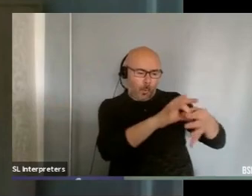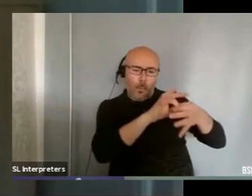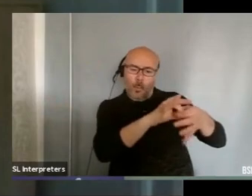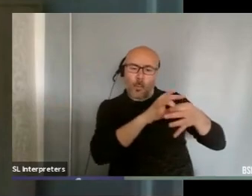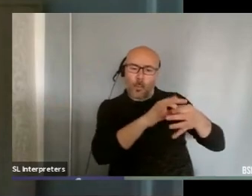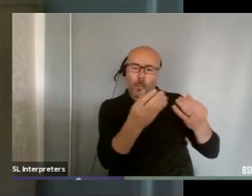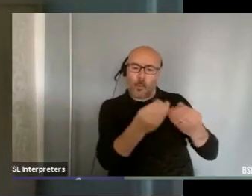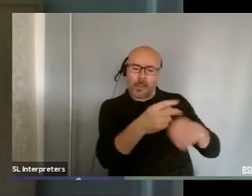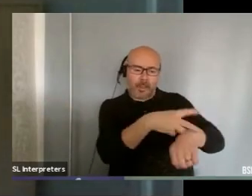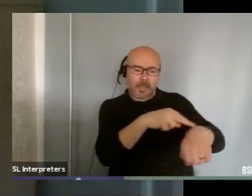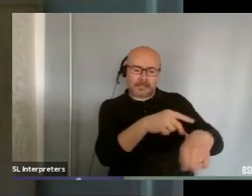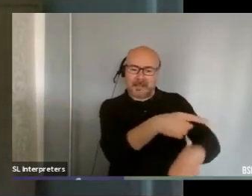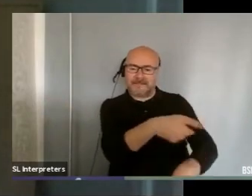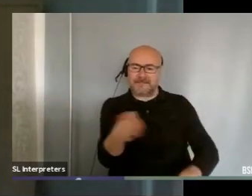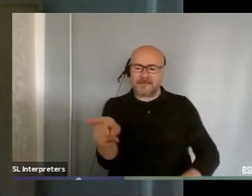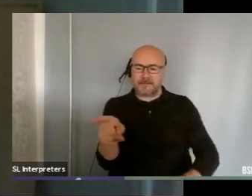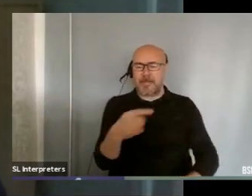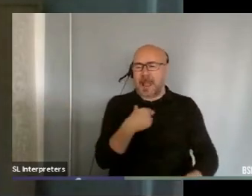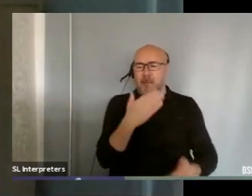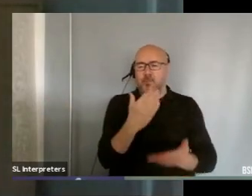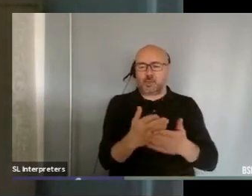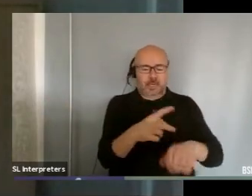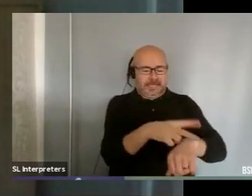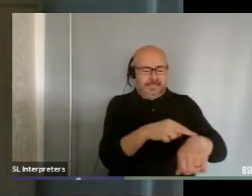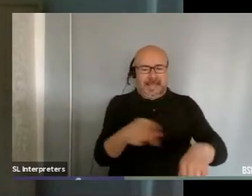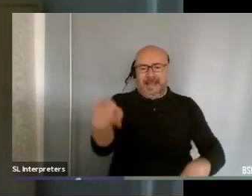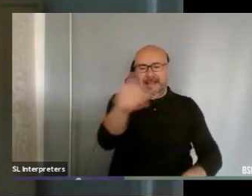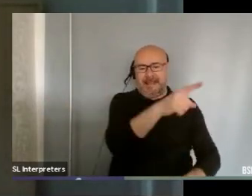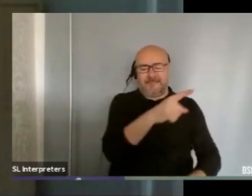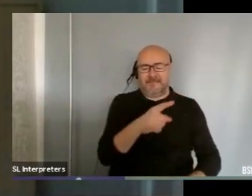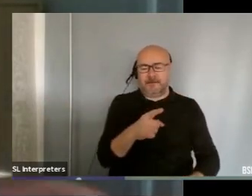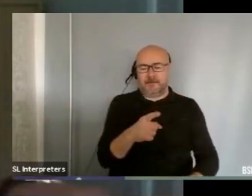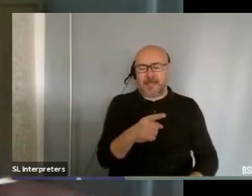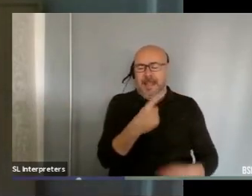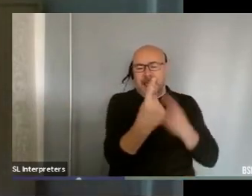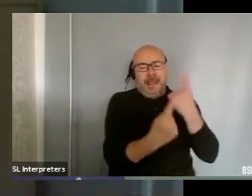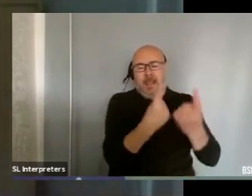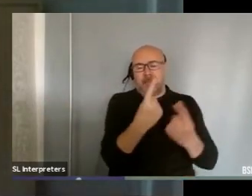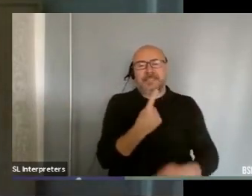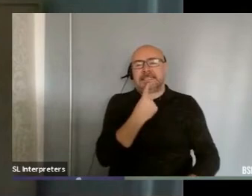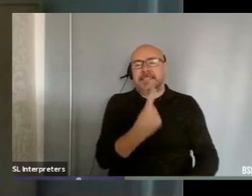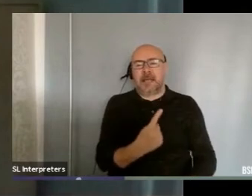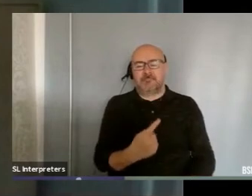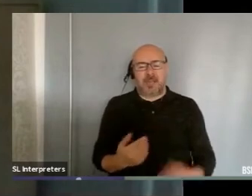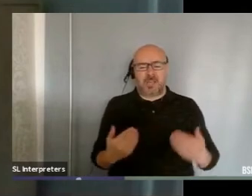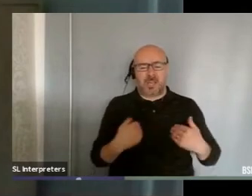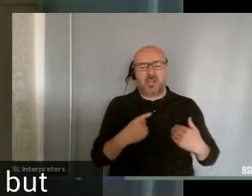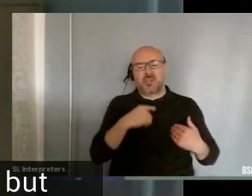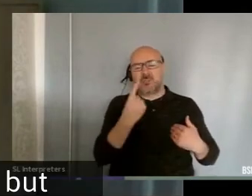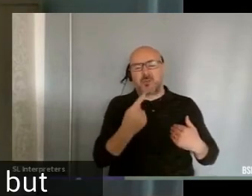closely with people. I don't think anyone will sit on a Sunday and say, I'm going to go out and do a bad job tomorrow. I don't believe there's a single health or social care